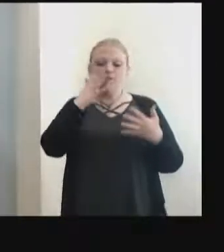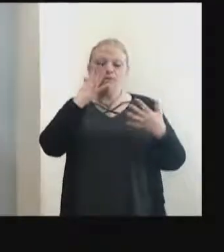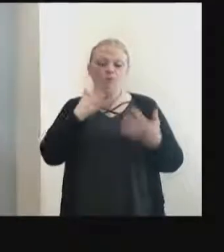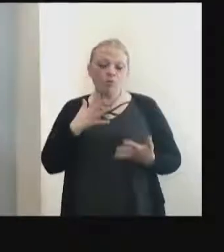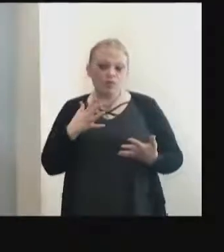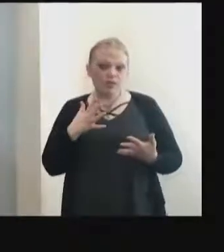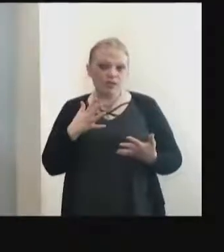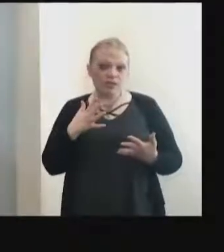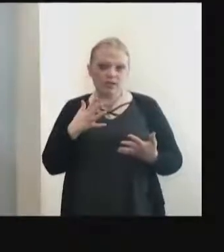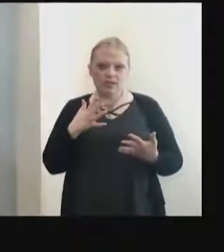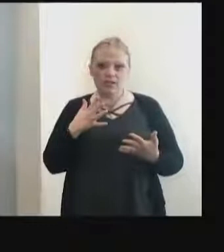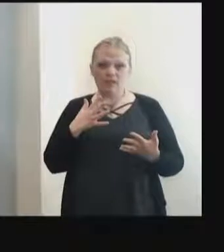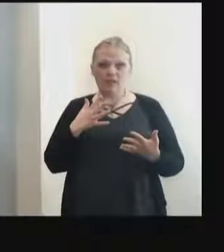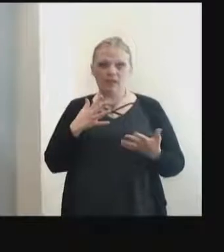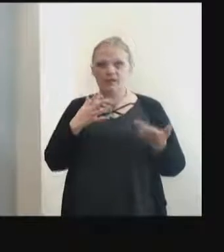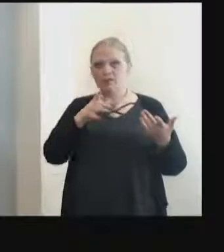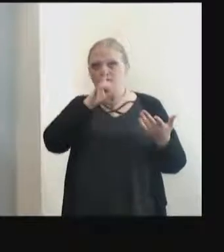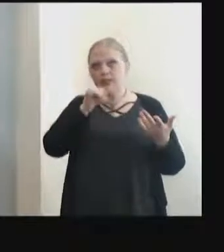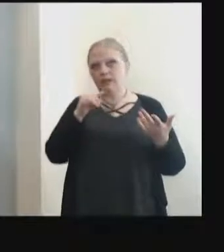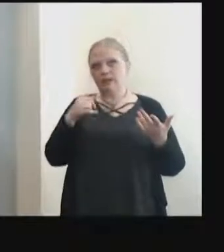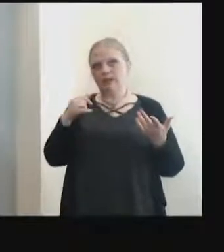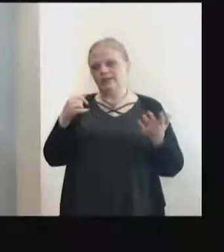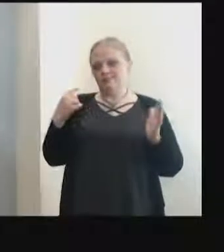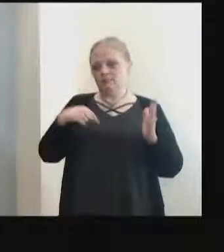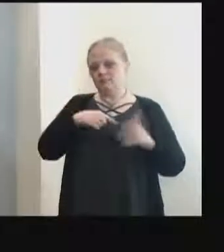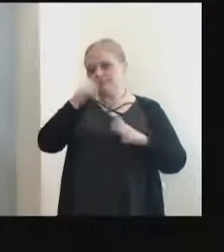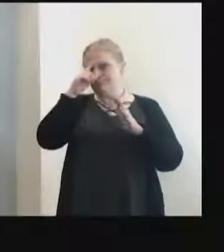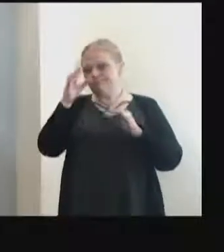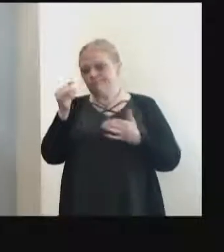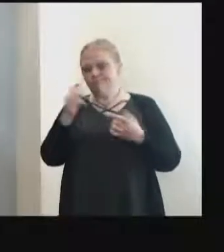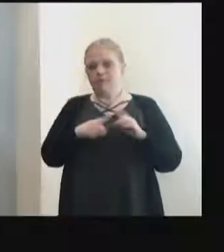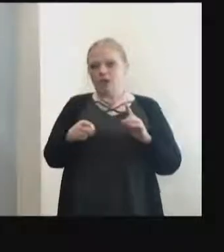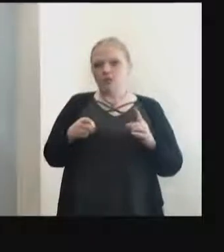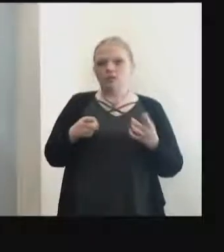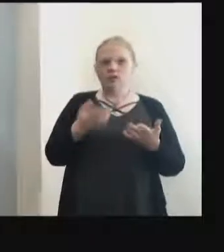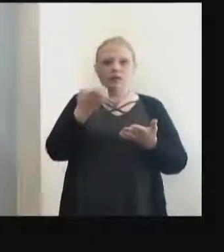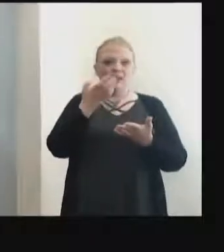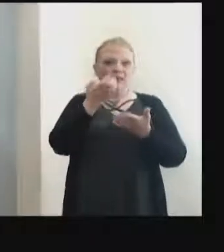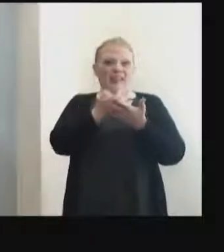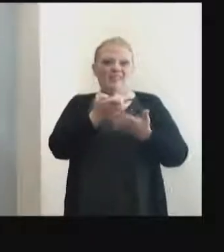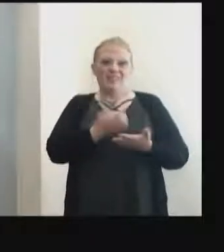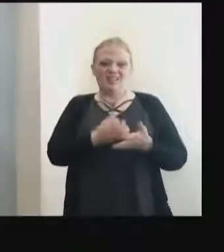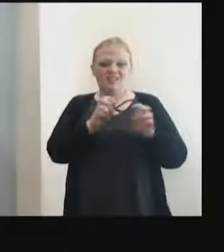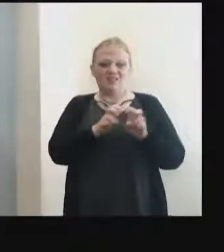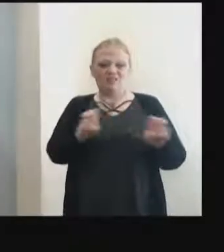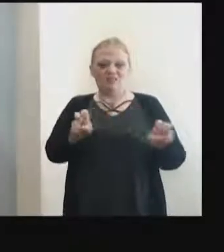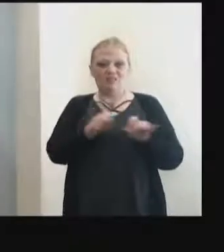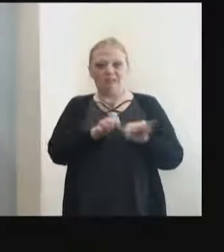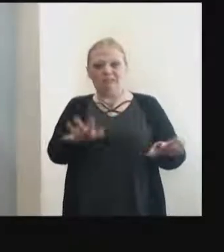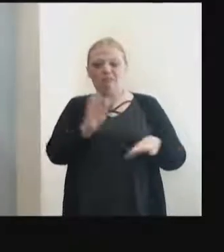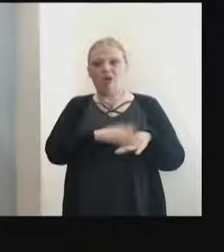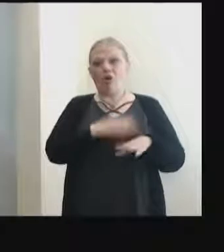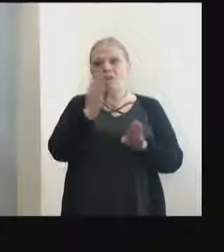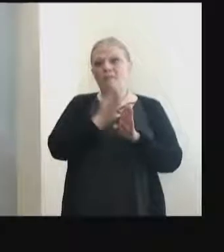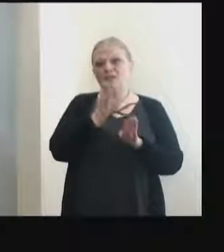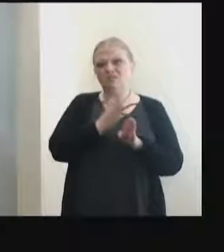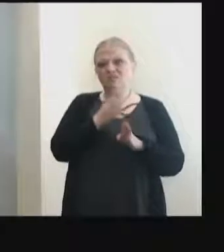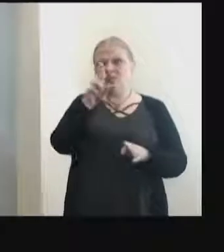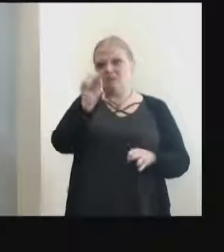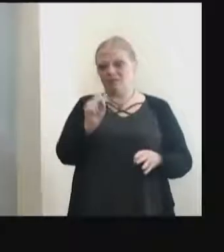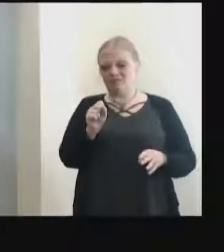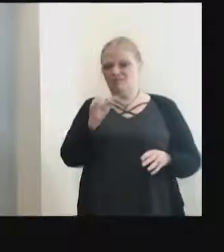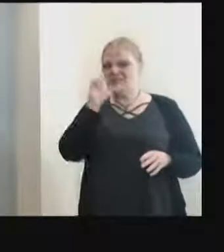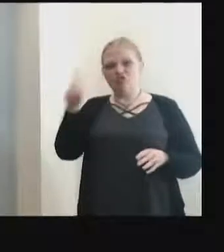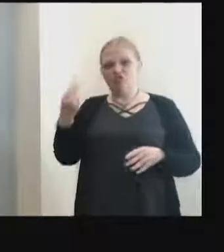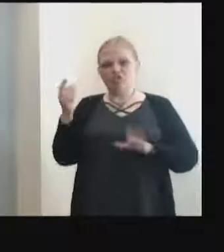Unfortunately, and not unexpected, we're finding that we're seeing evidence of transmission on the school bus, so not only in the classroom.